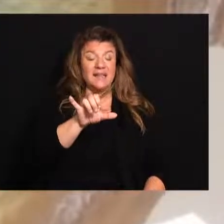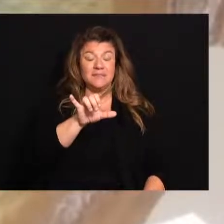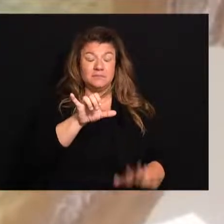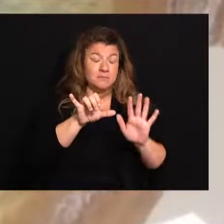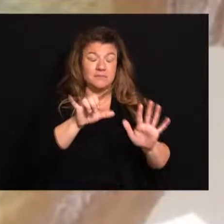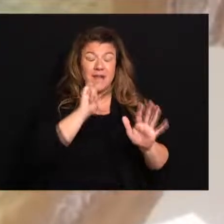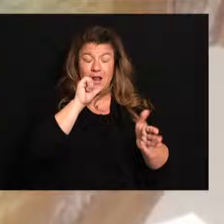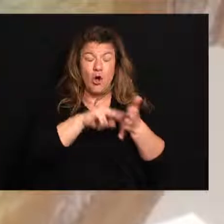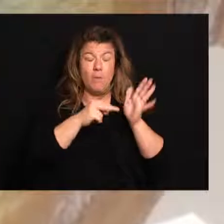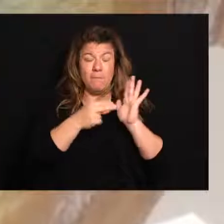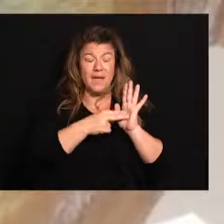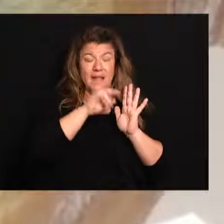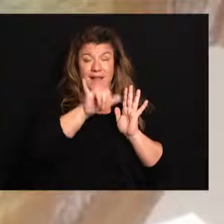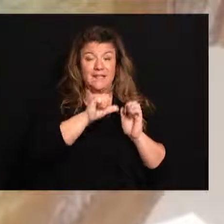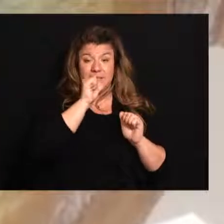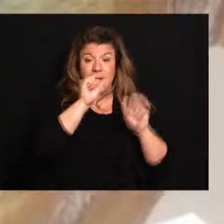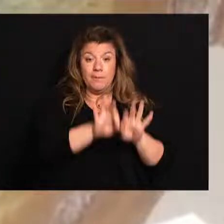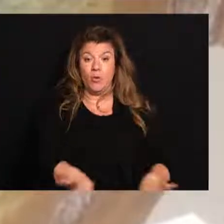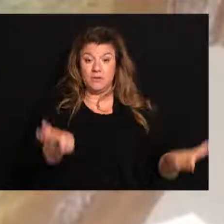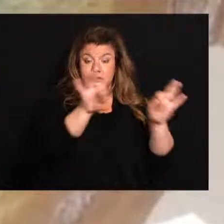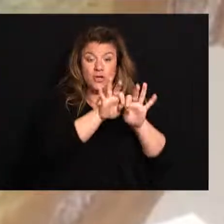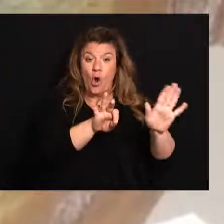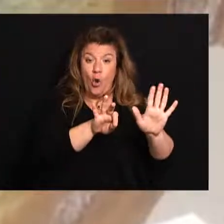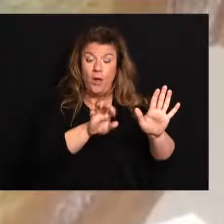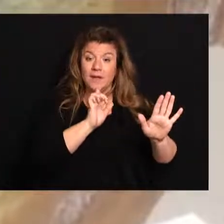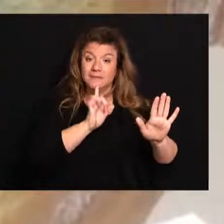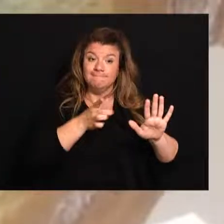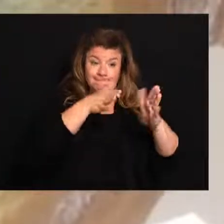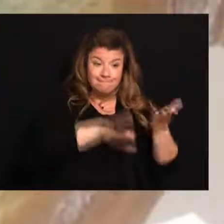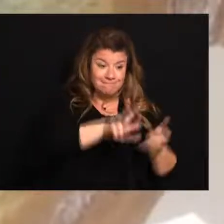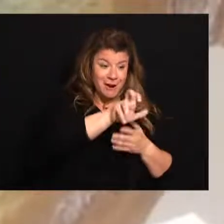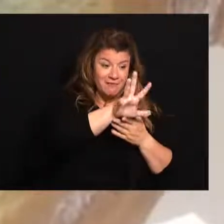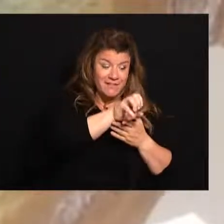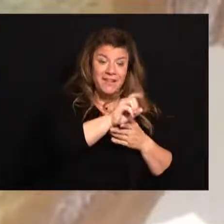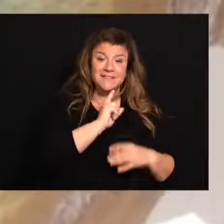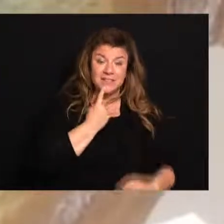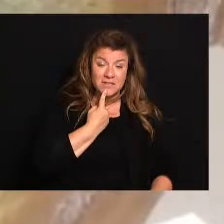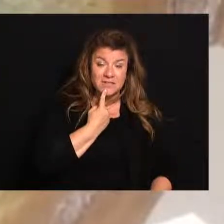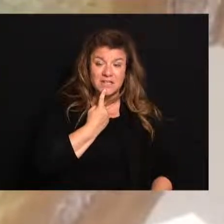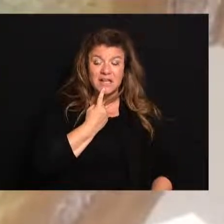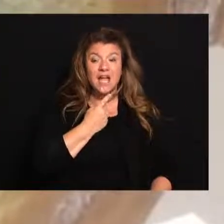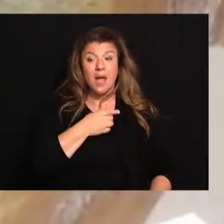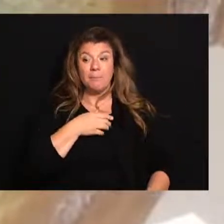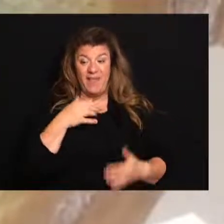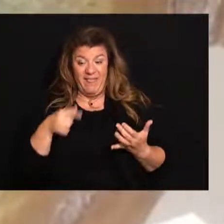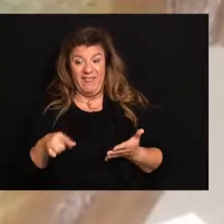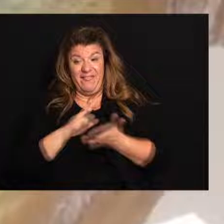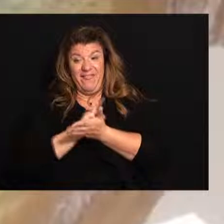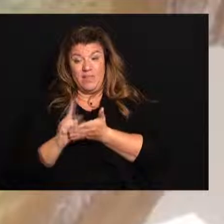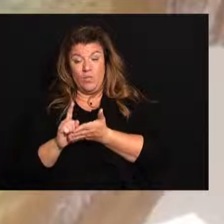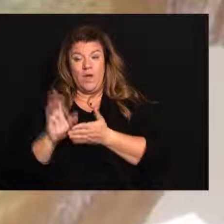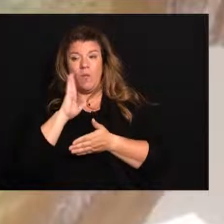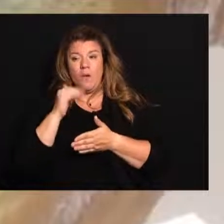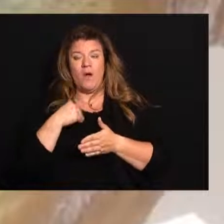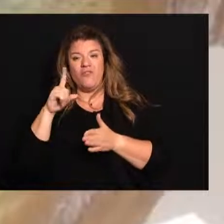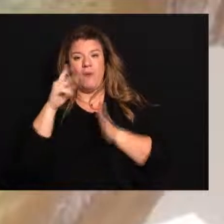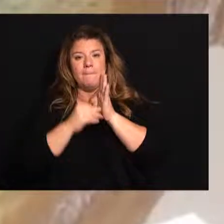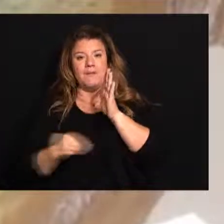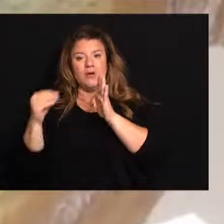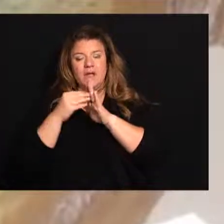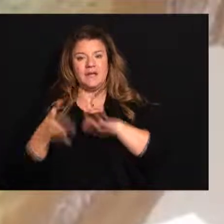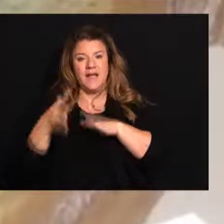that's 350 people losing their lives. And this week, we will likely pass 1 million deaths in the United States